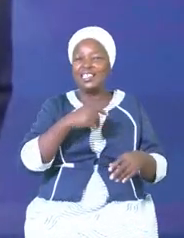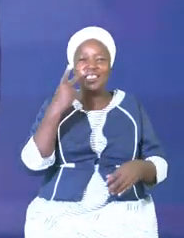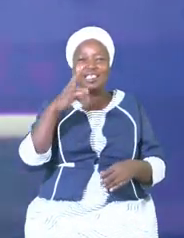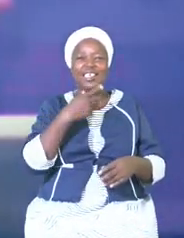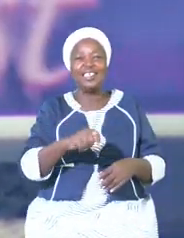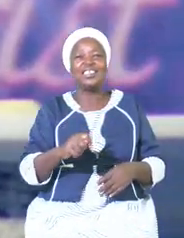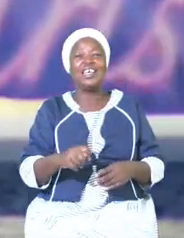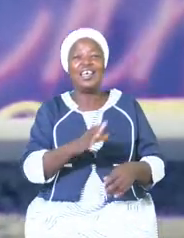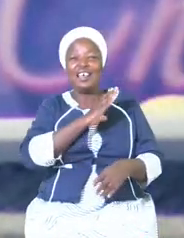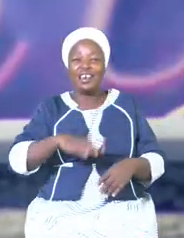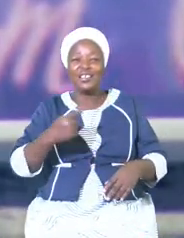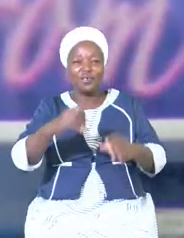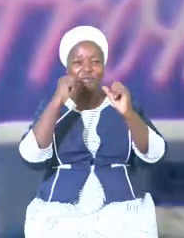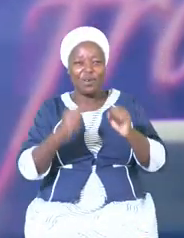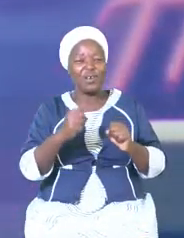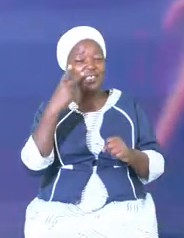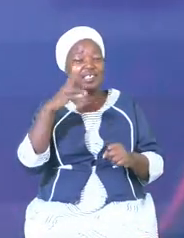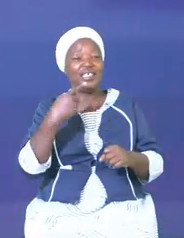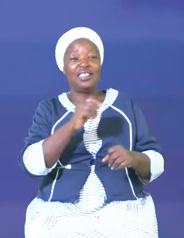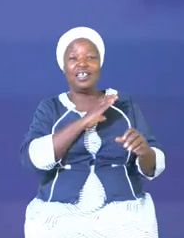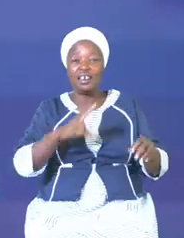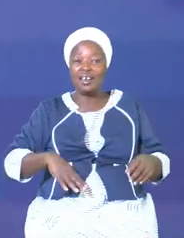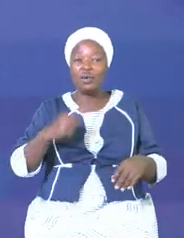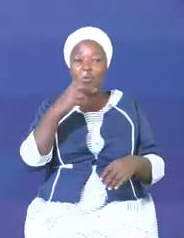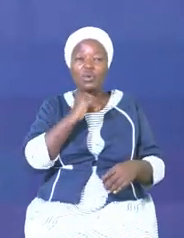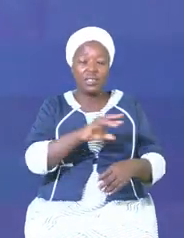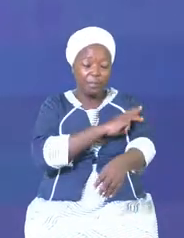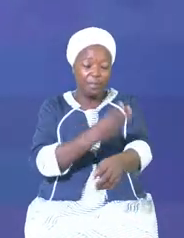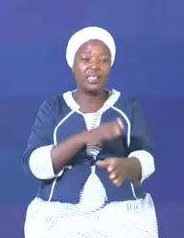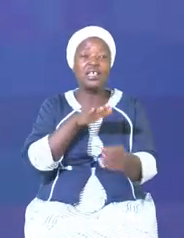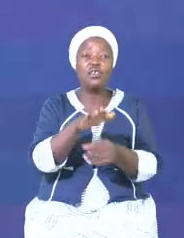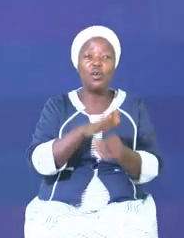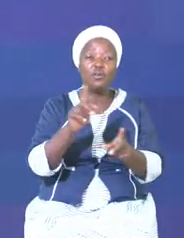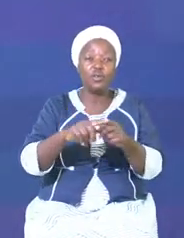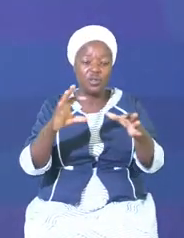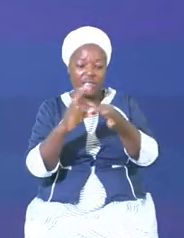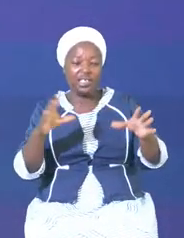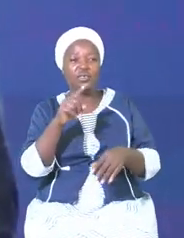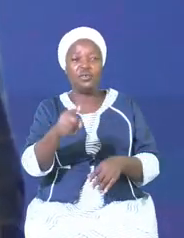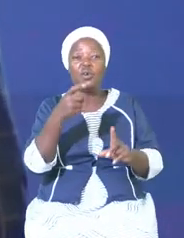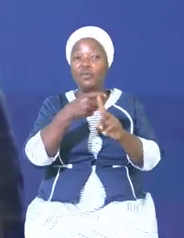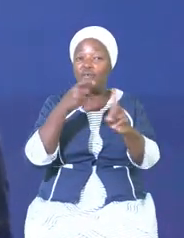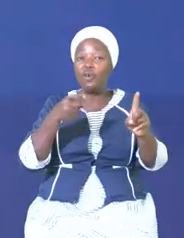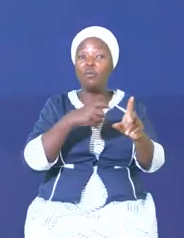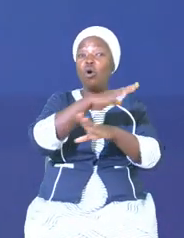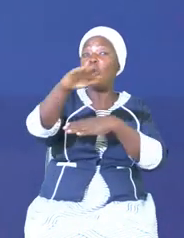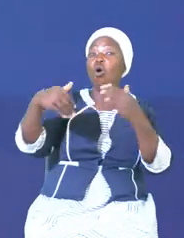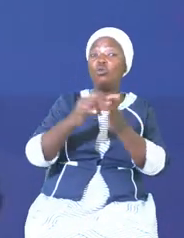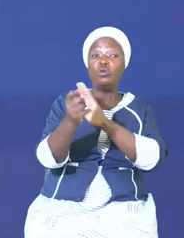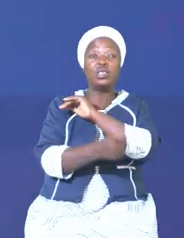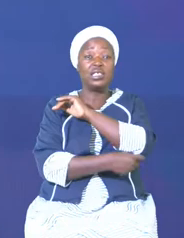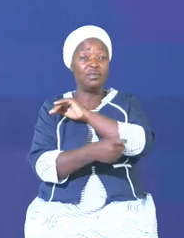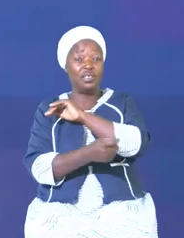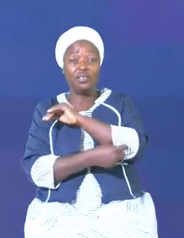and behold the Christ who is mighty enough to disengage you from all enticing